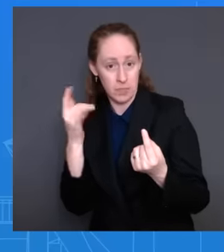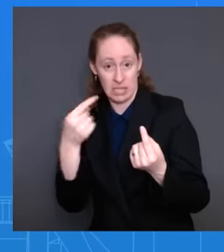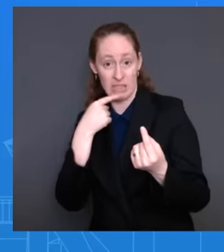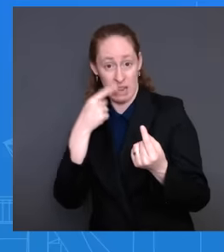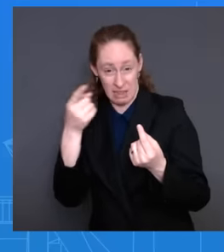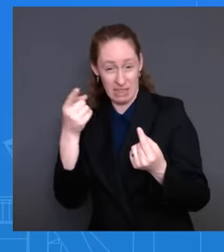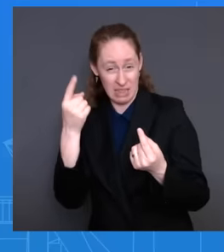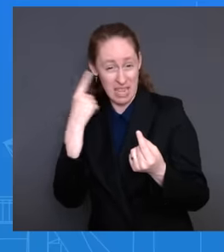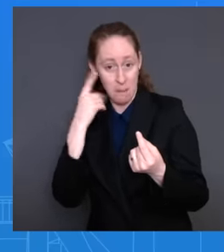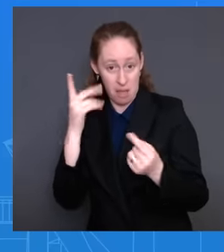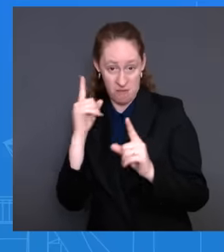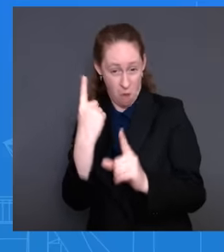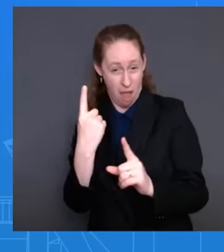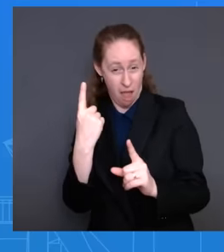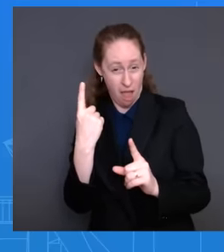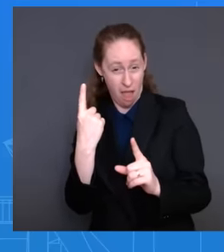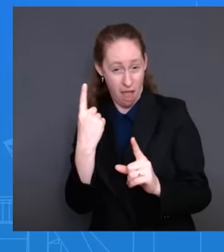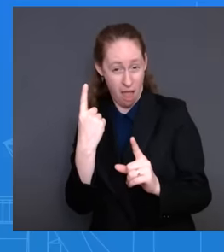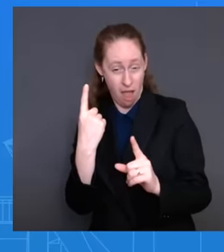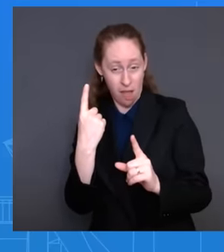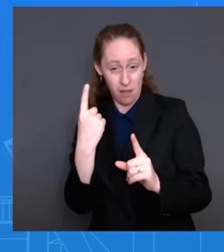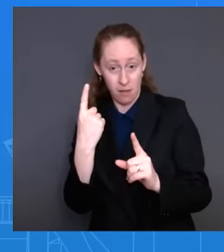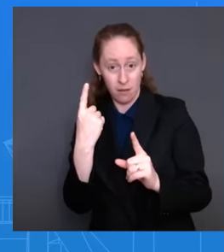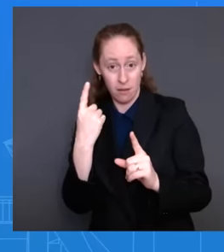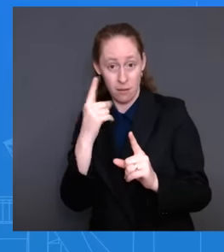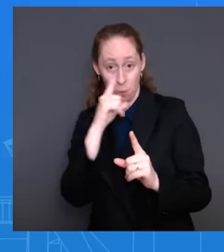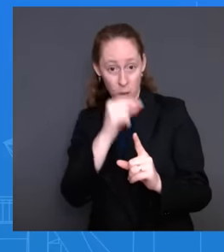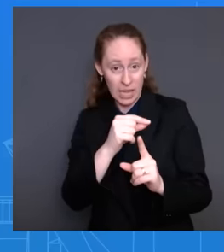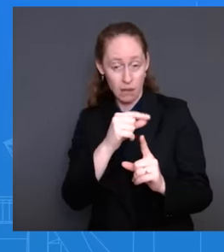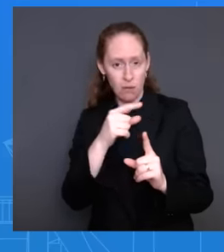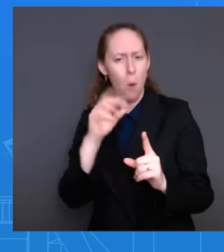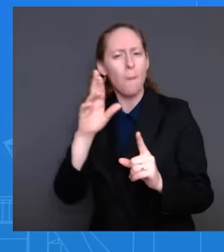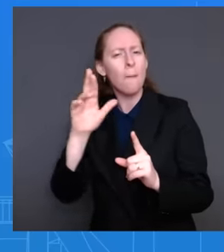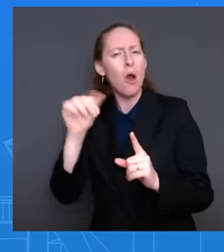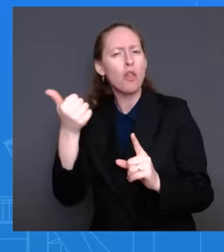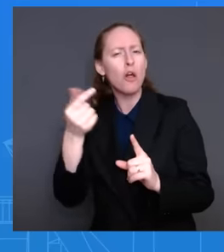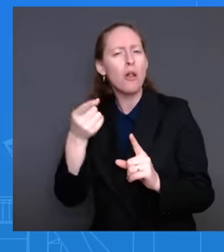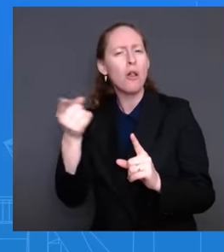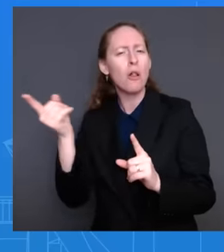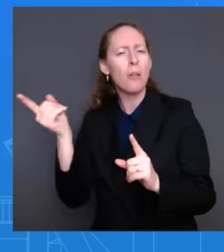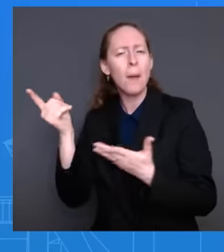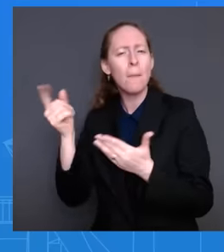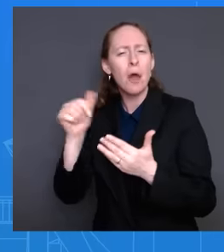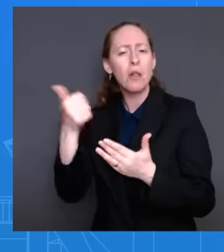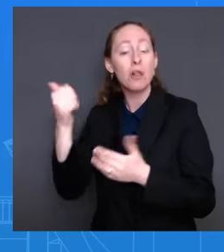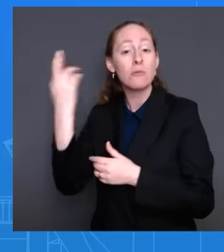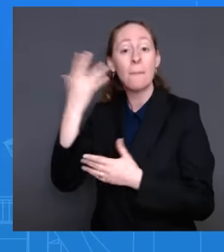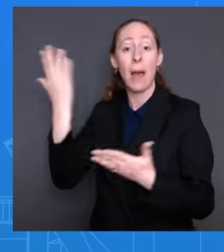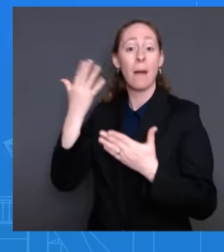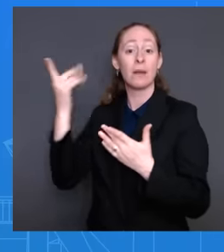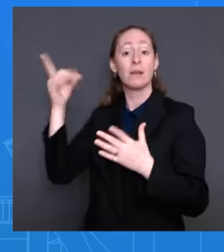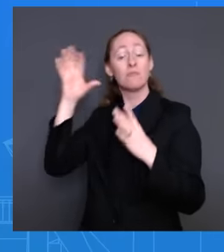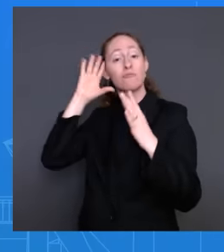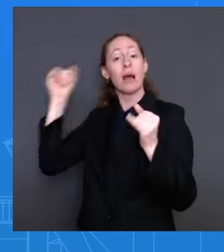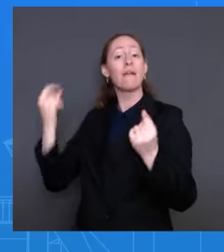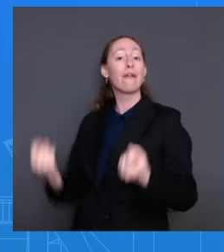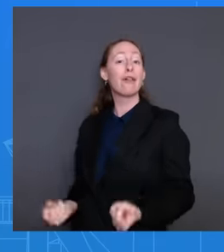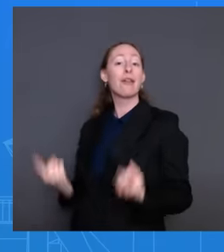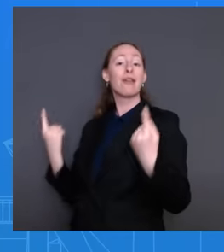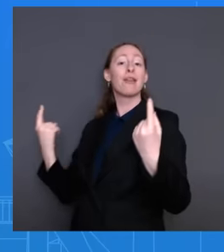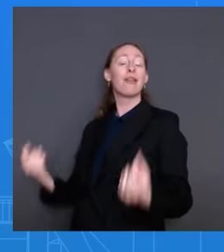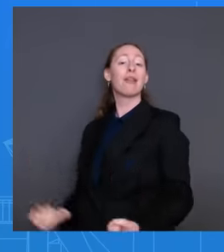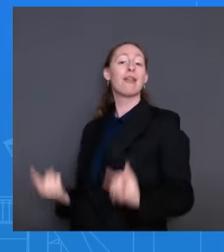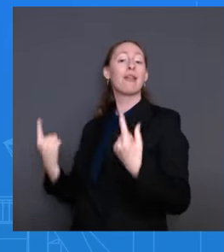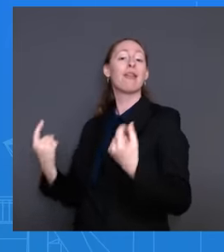is because of President Biden's spending plans, or is it all Putin's fault? Well, what I can say is we are,